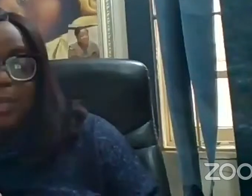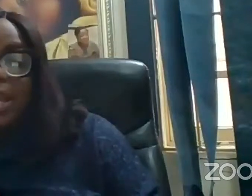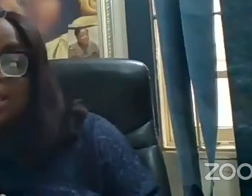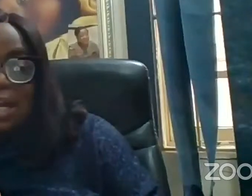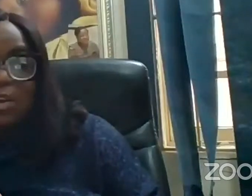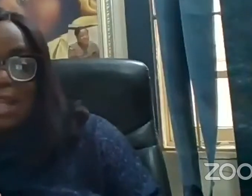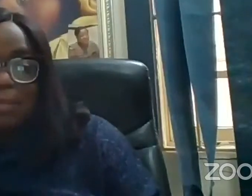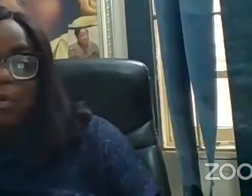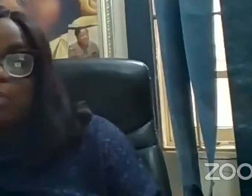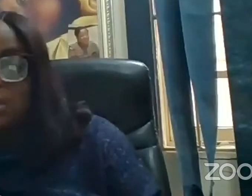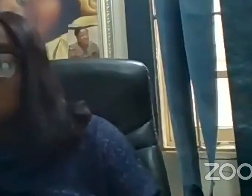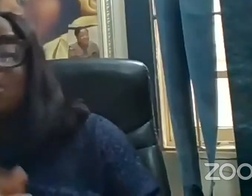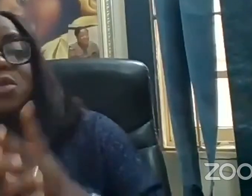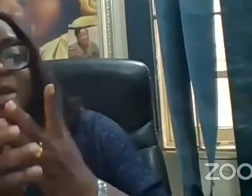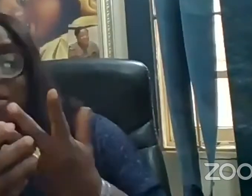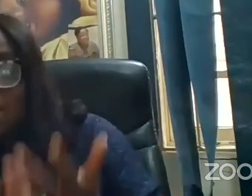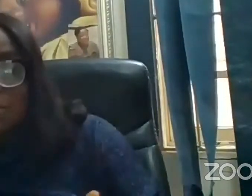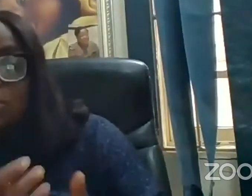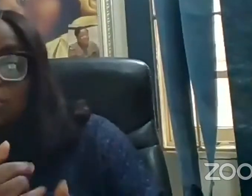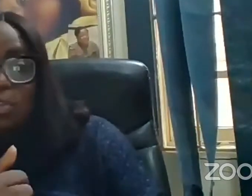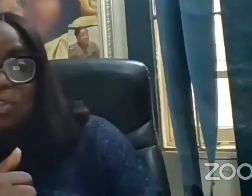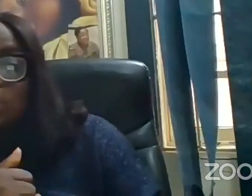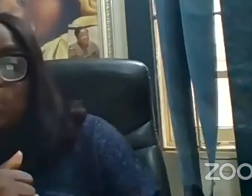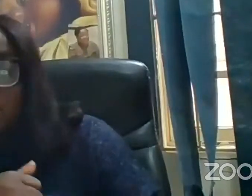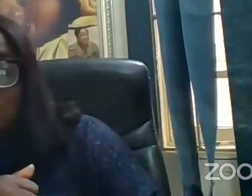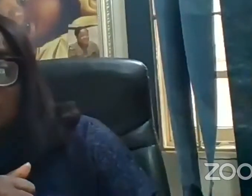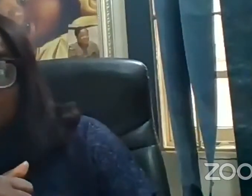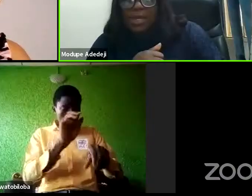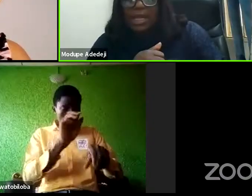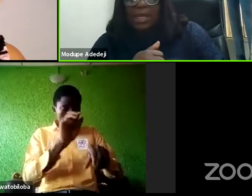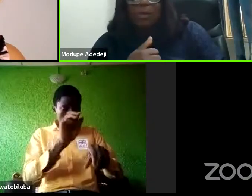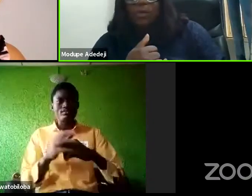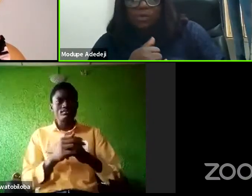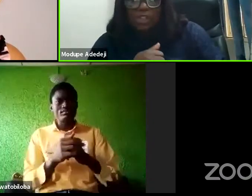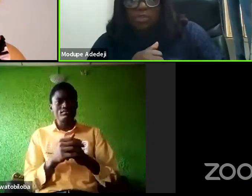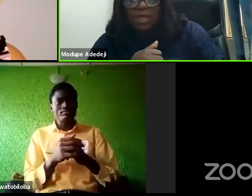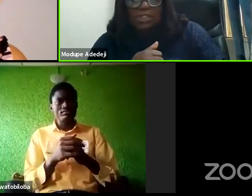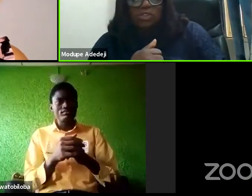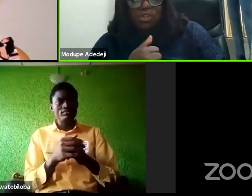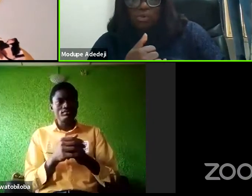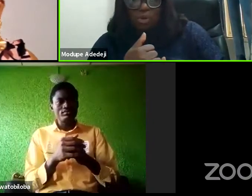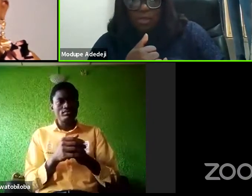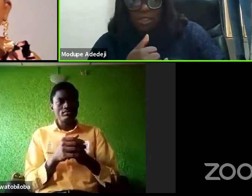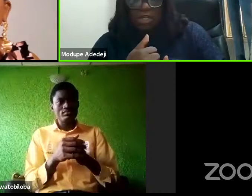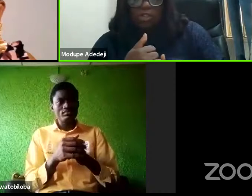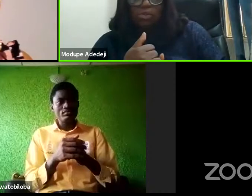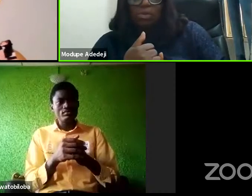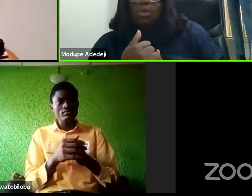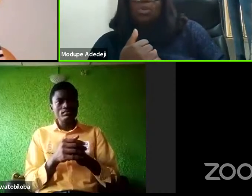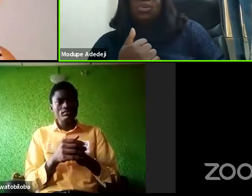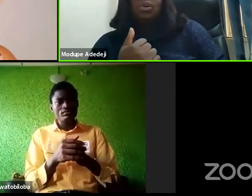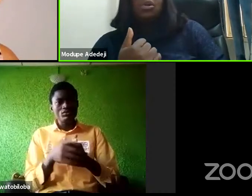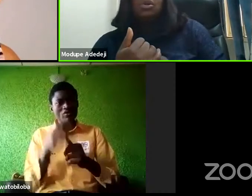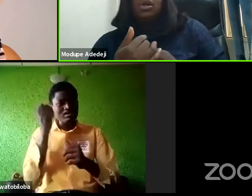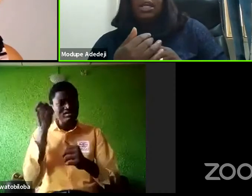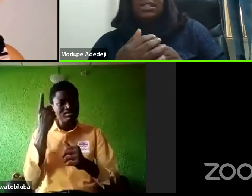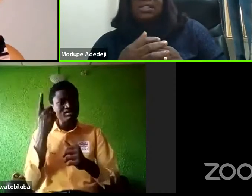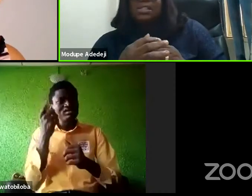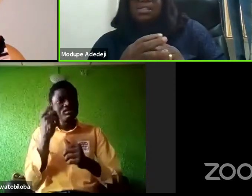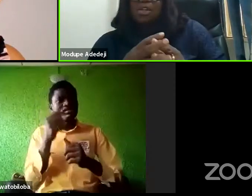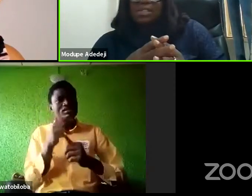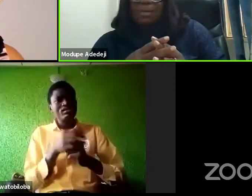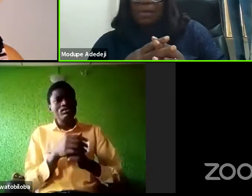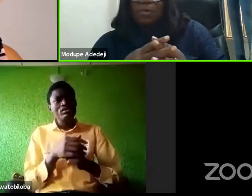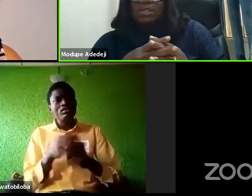of pains and all that, bone pains, we may even have to introduce the orthopedic surgeons to come in, So